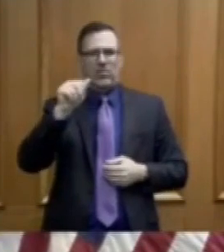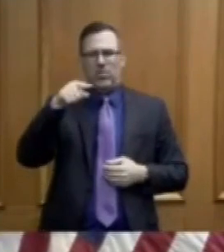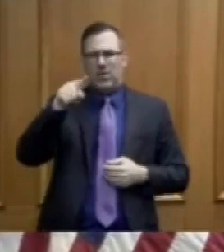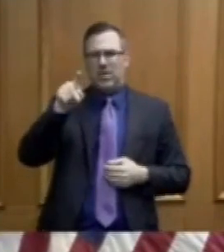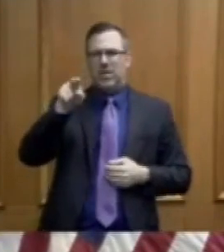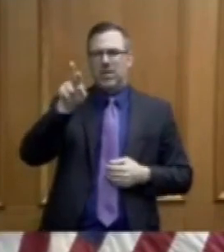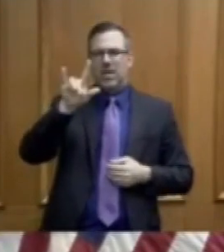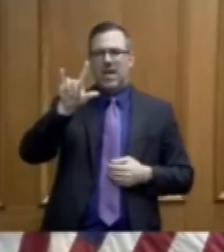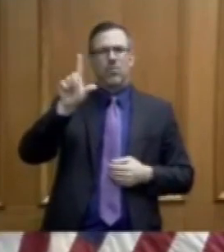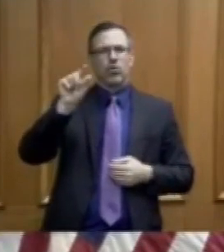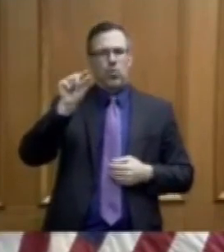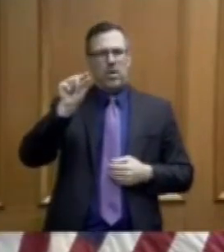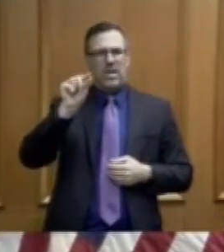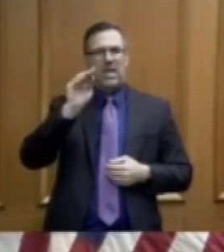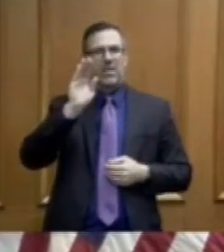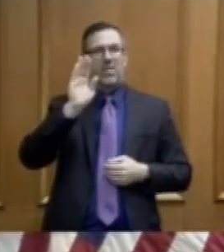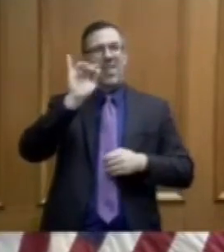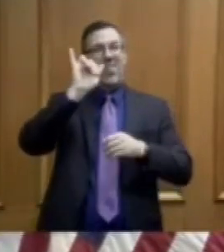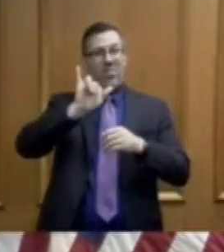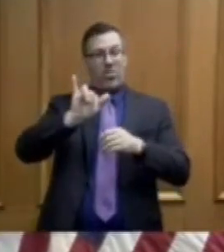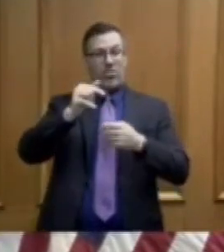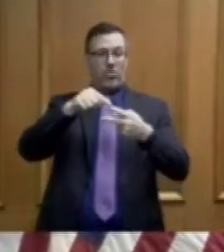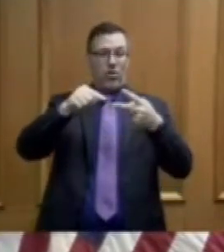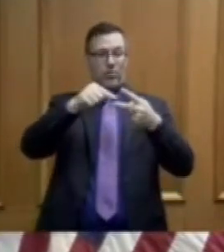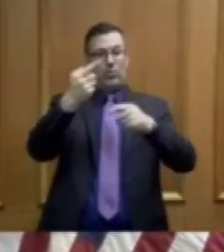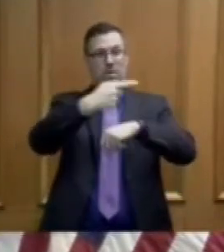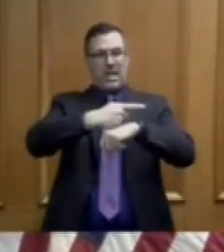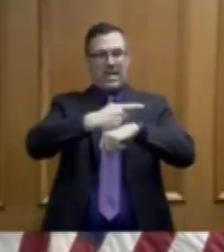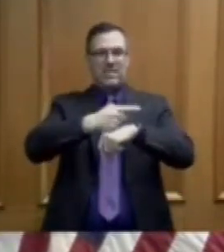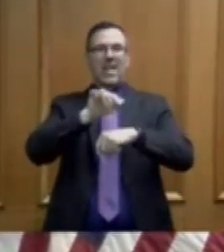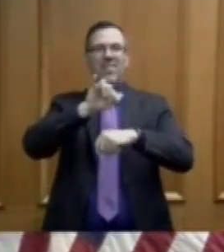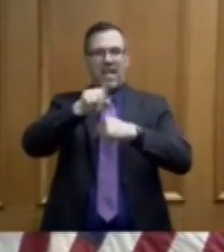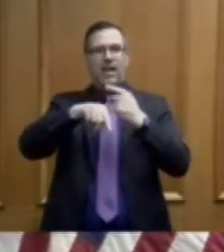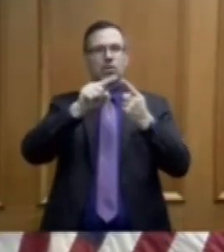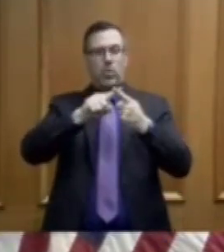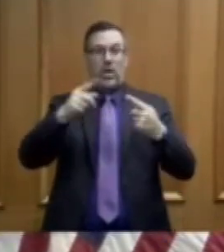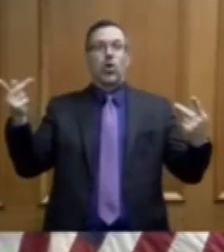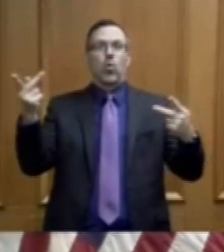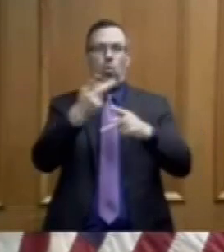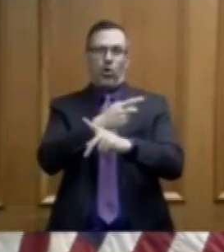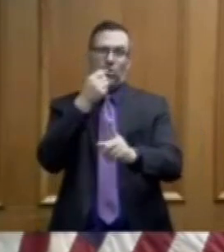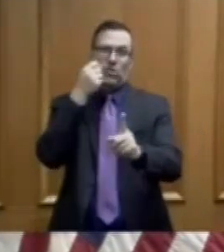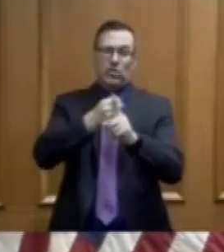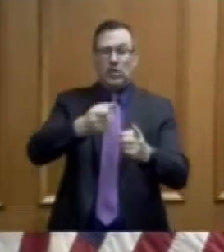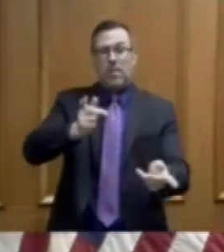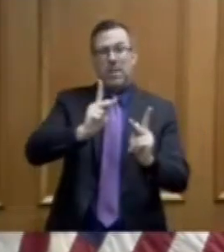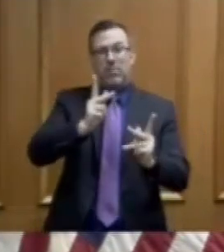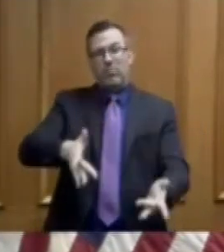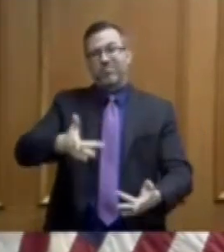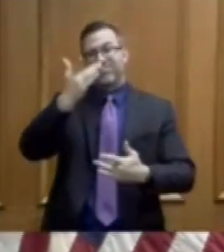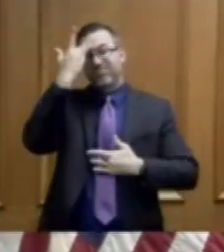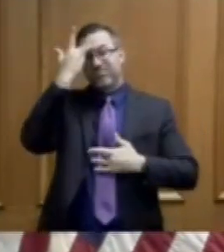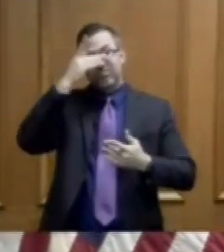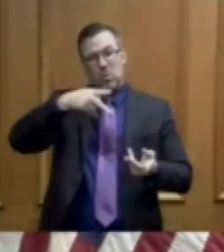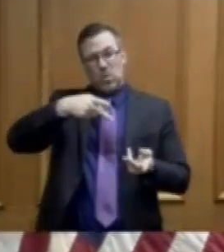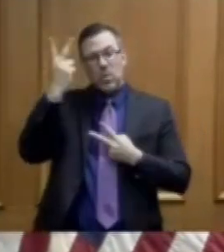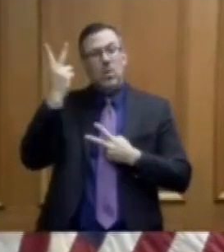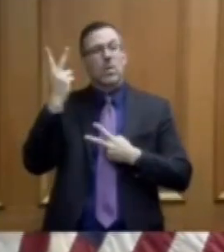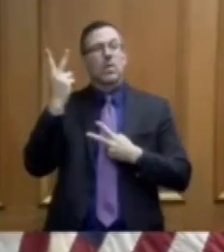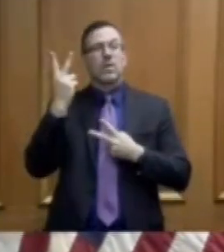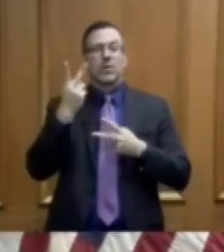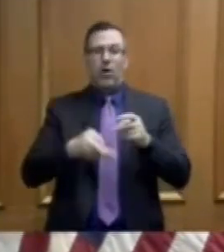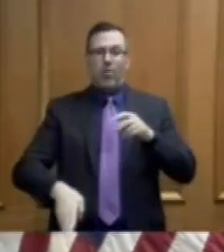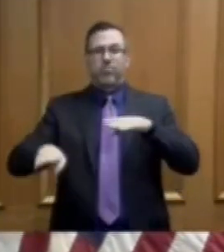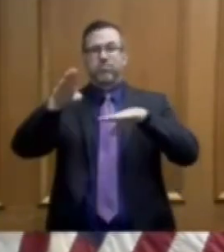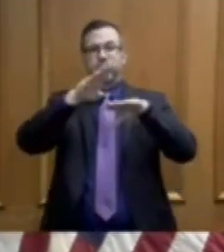peak numbers in our state. We know what that shortage would look like, what the numbers